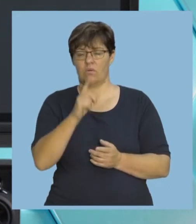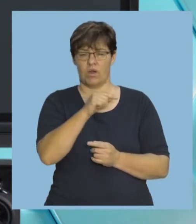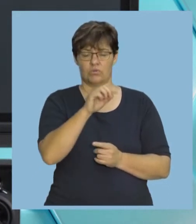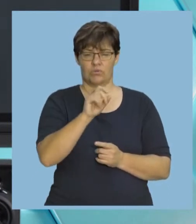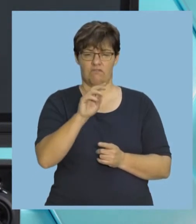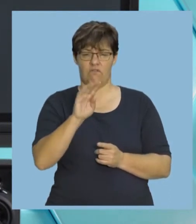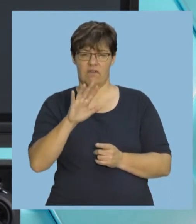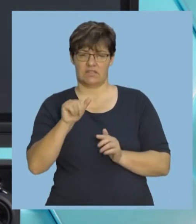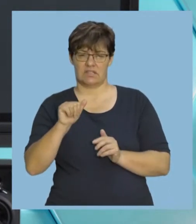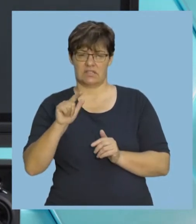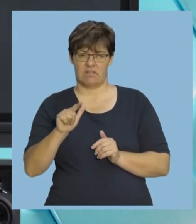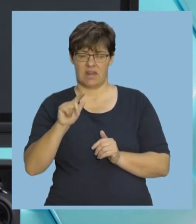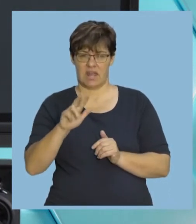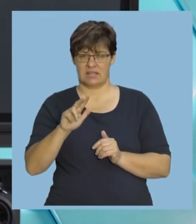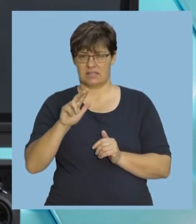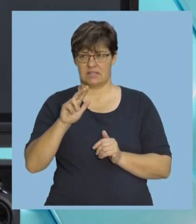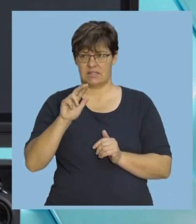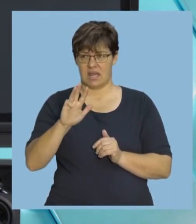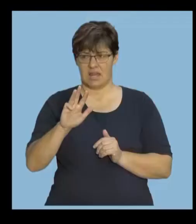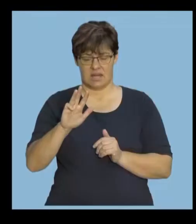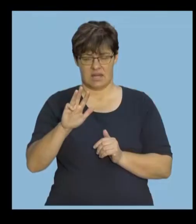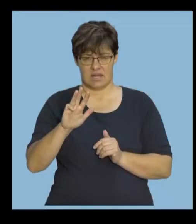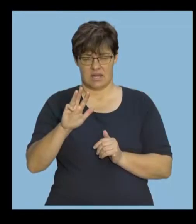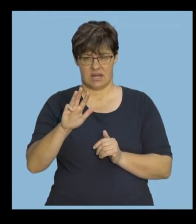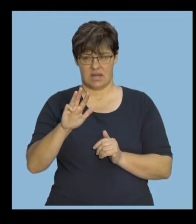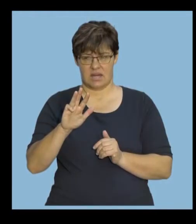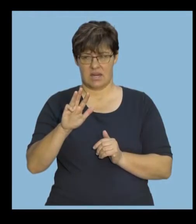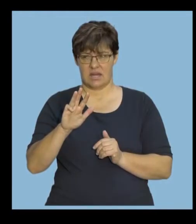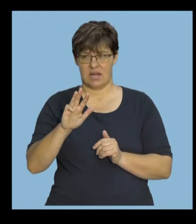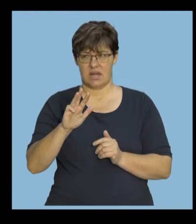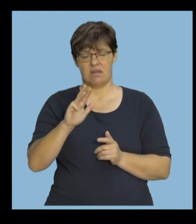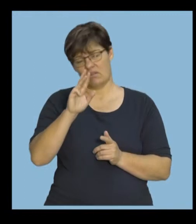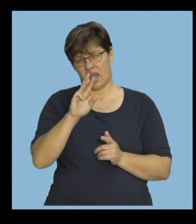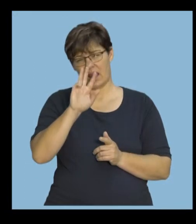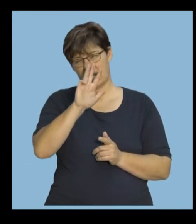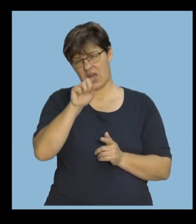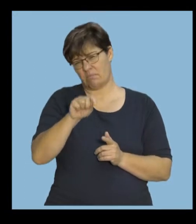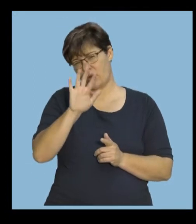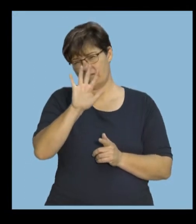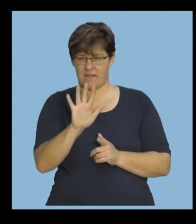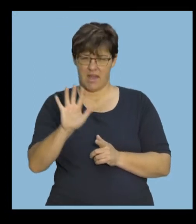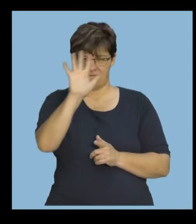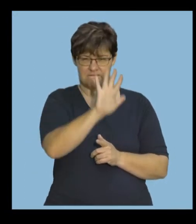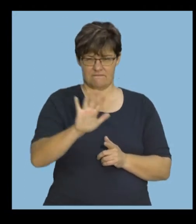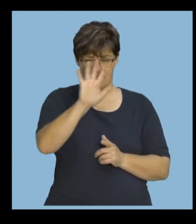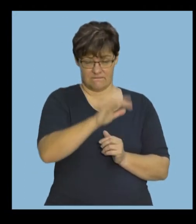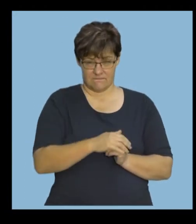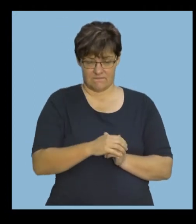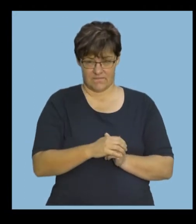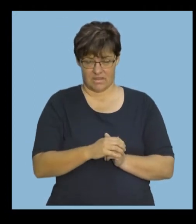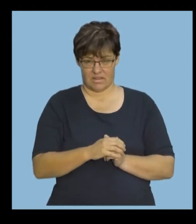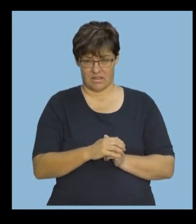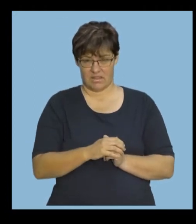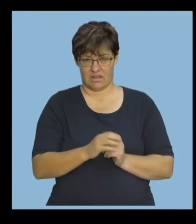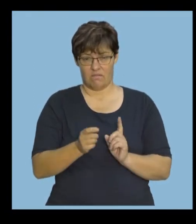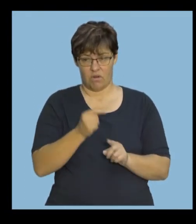let's see, 1, 2, 3, 4, 5, 6, 7, 8, 9. You should be getting actually 9.5.